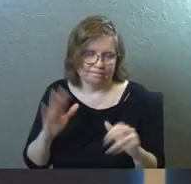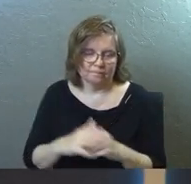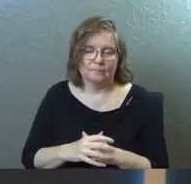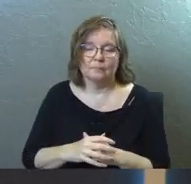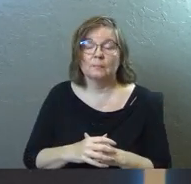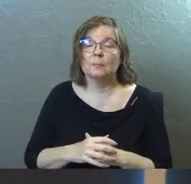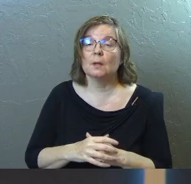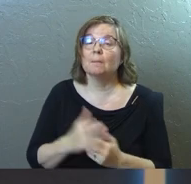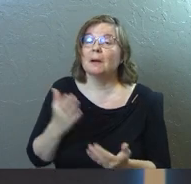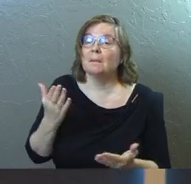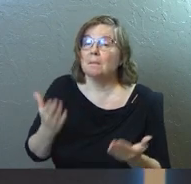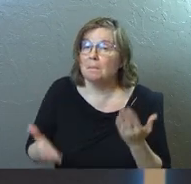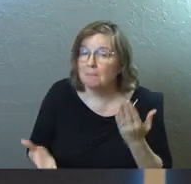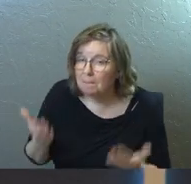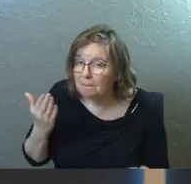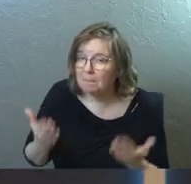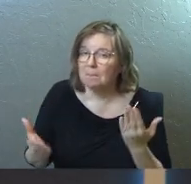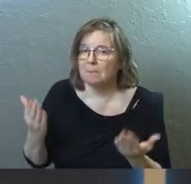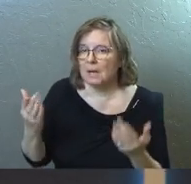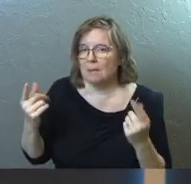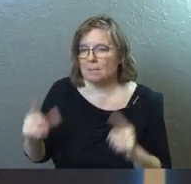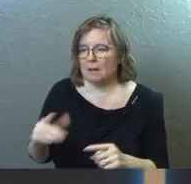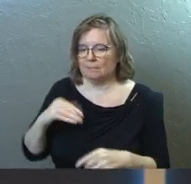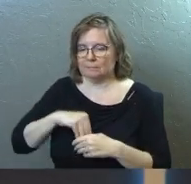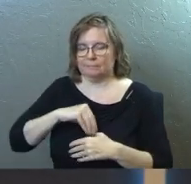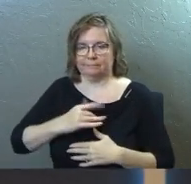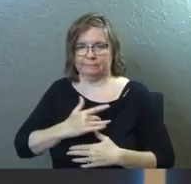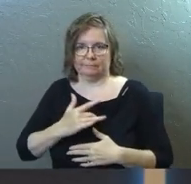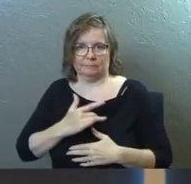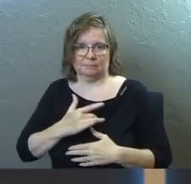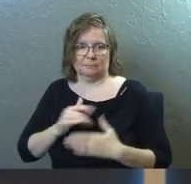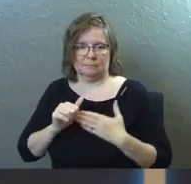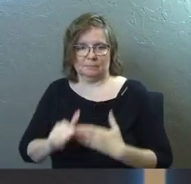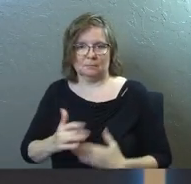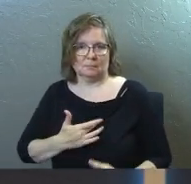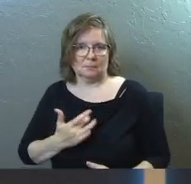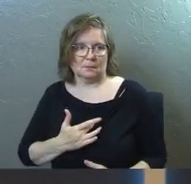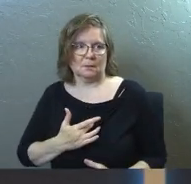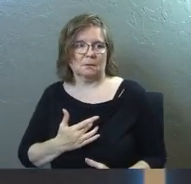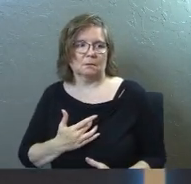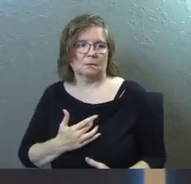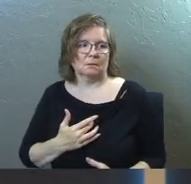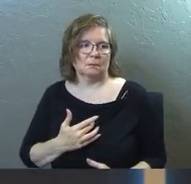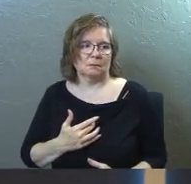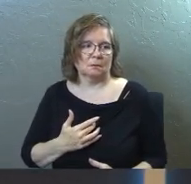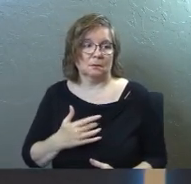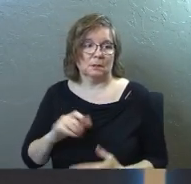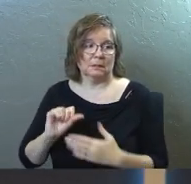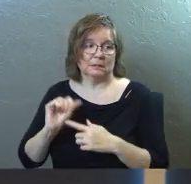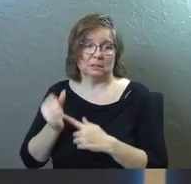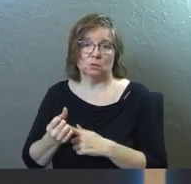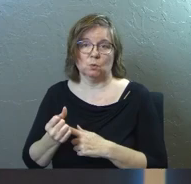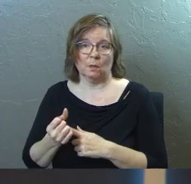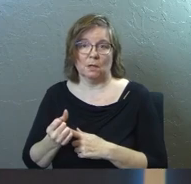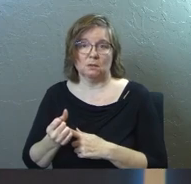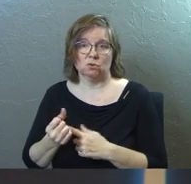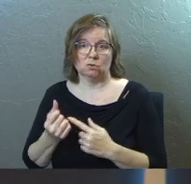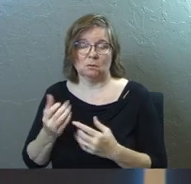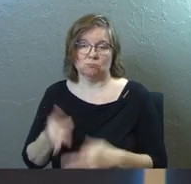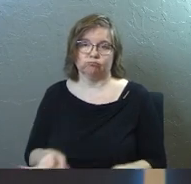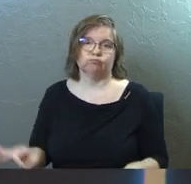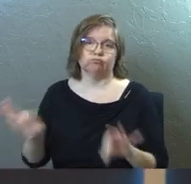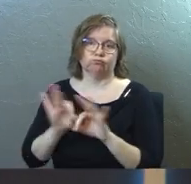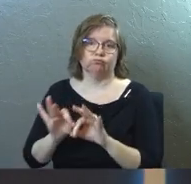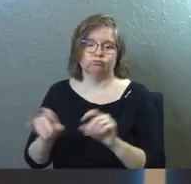ideas and opinions, but just maybe this is what's going on in these guys' hearts. This is what led them to feel that this situation was so